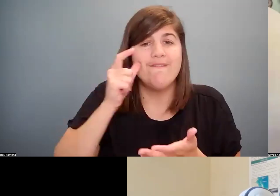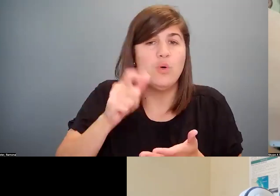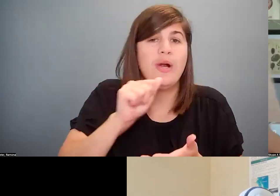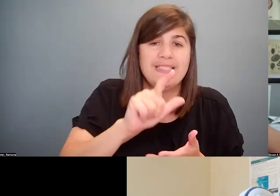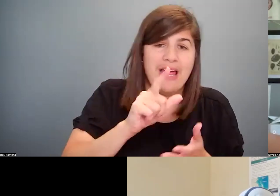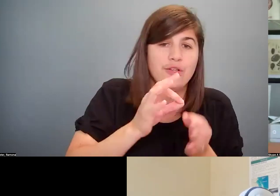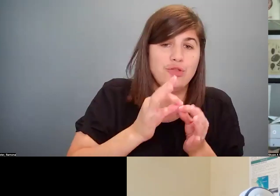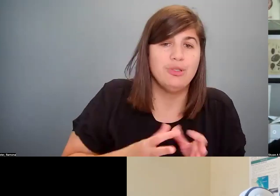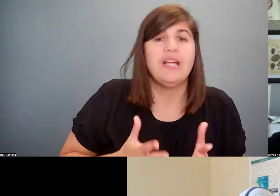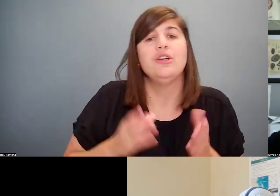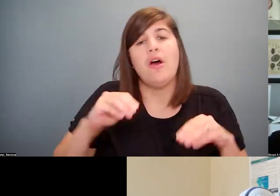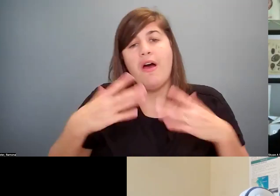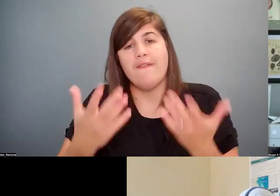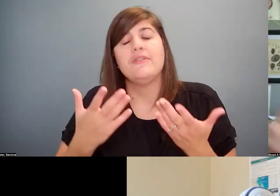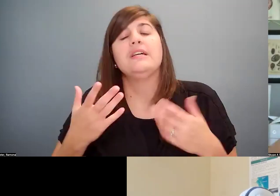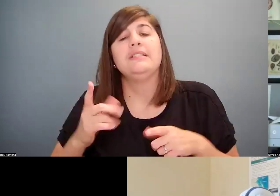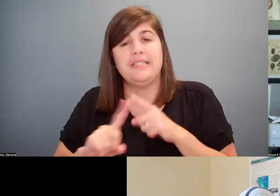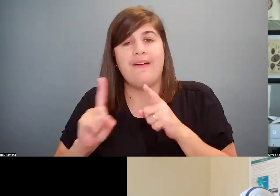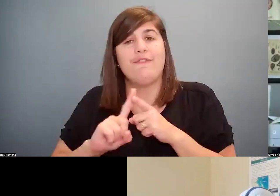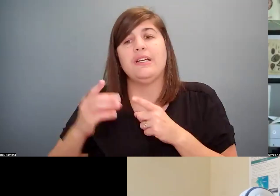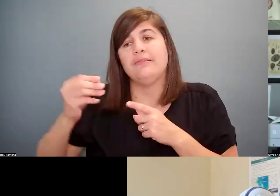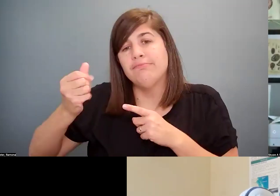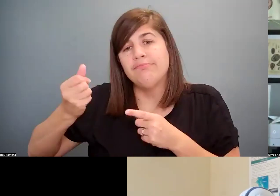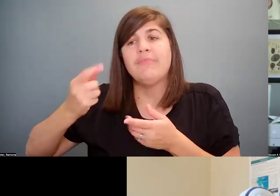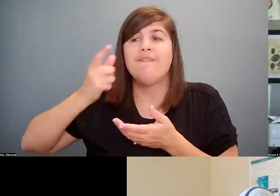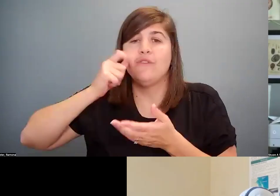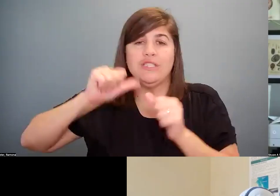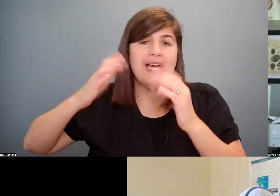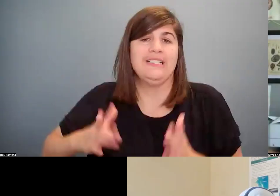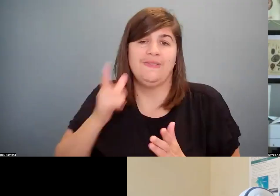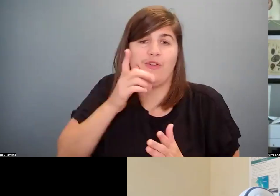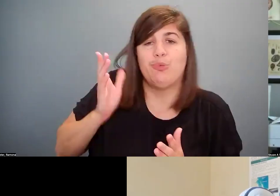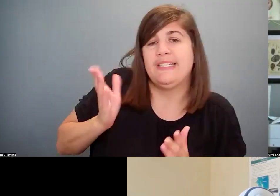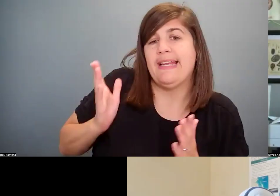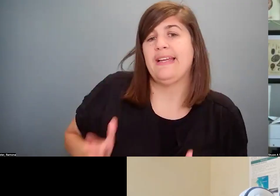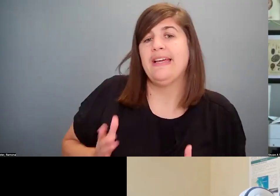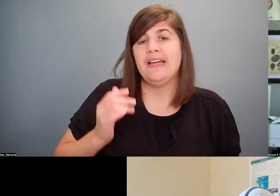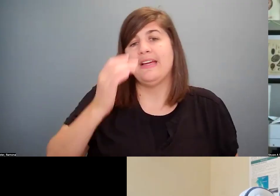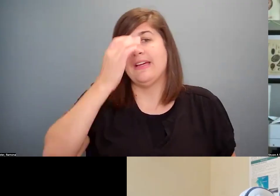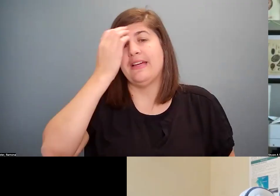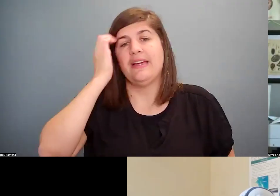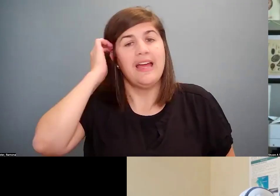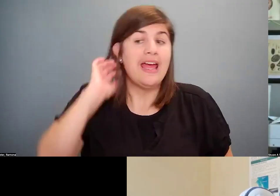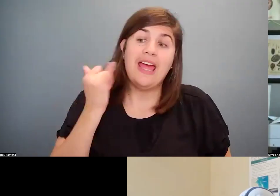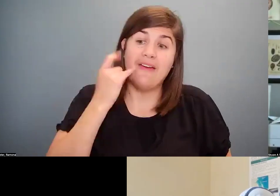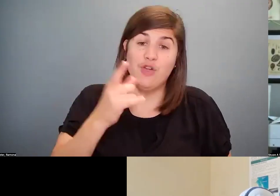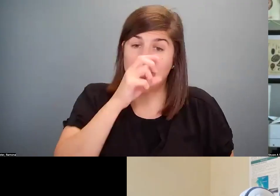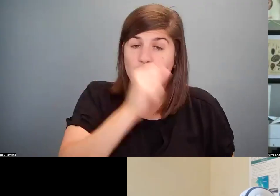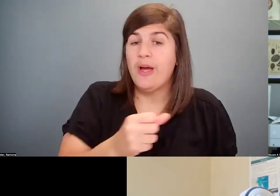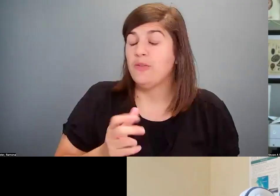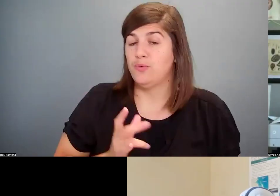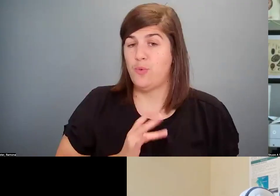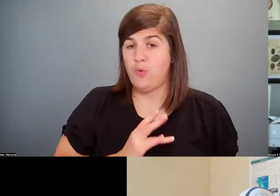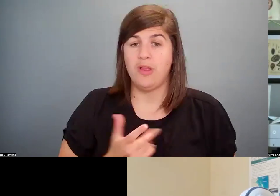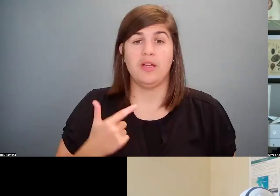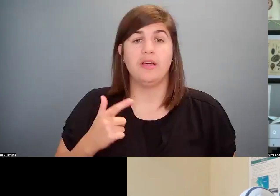and offer honoraria to our scientists and keep the ship afloat broadly. So if you look, and if you're into that, cool. That's can